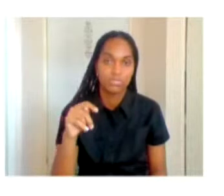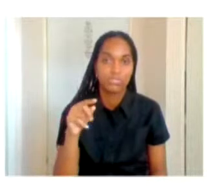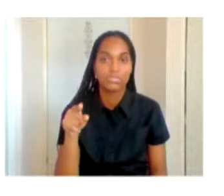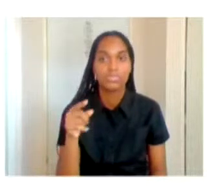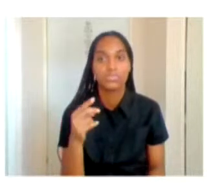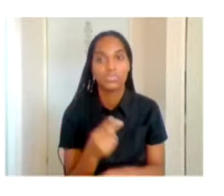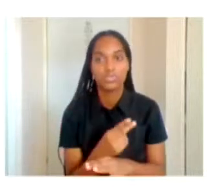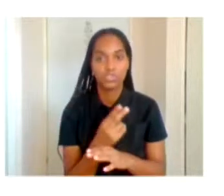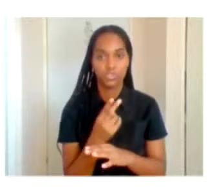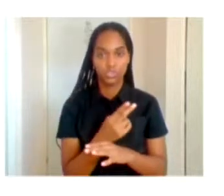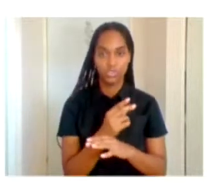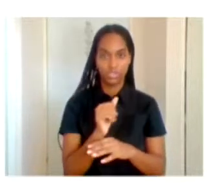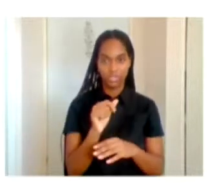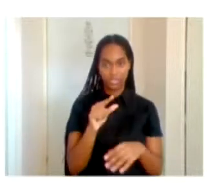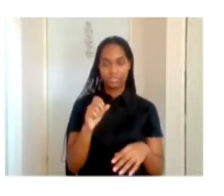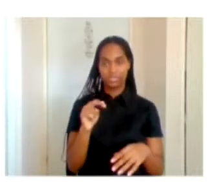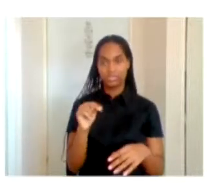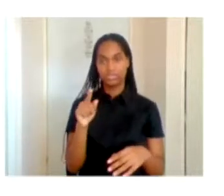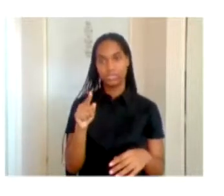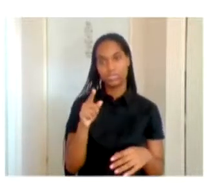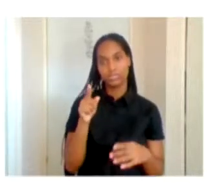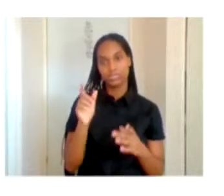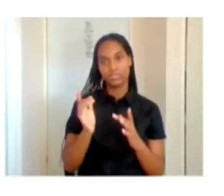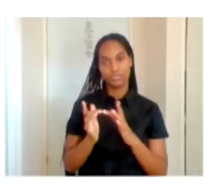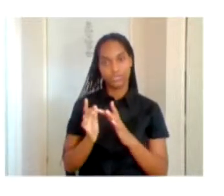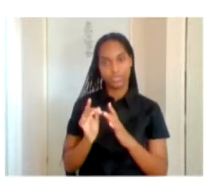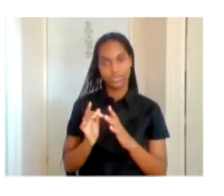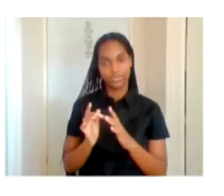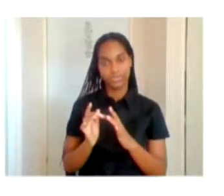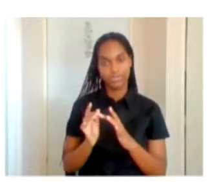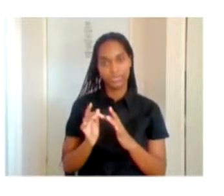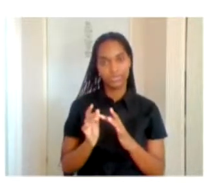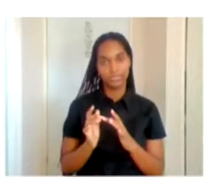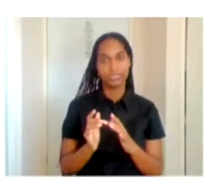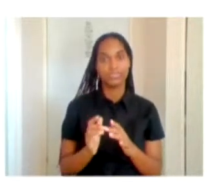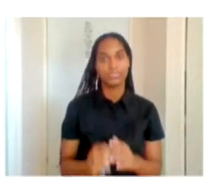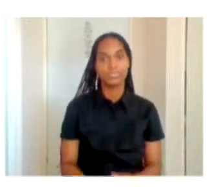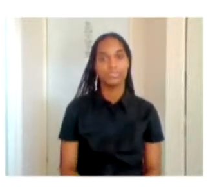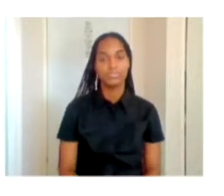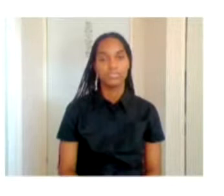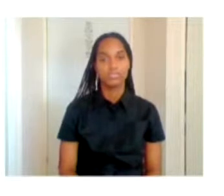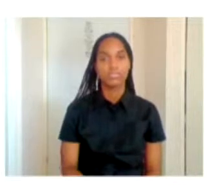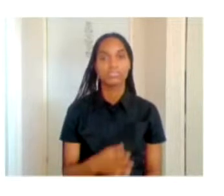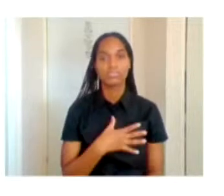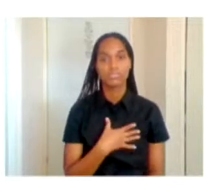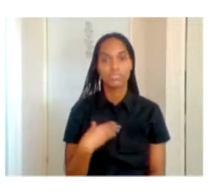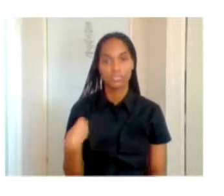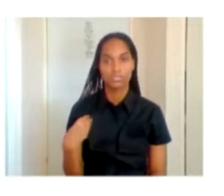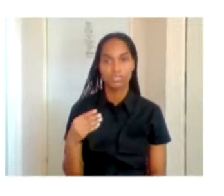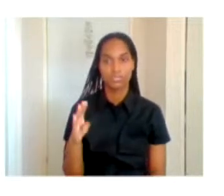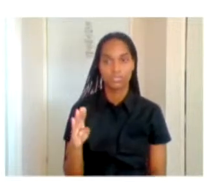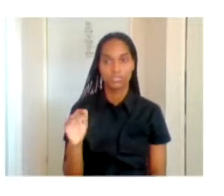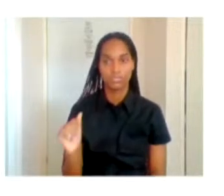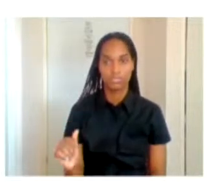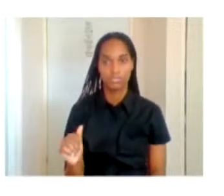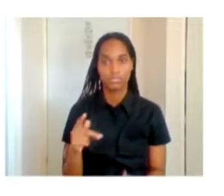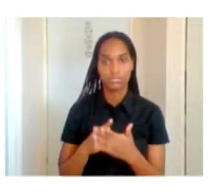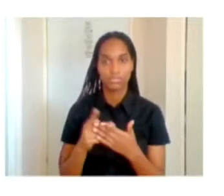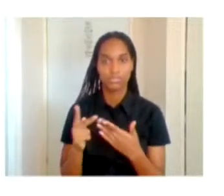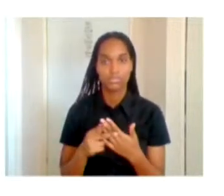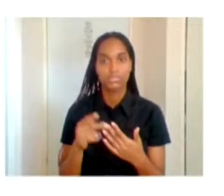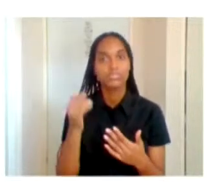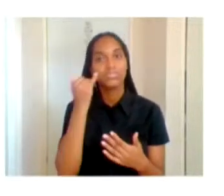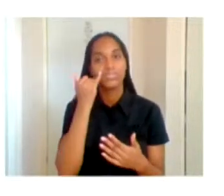browser, display and run the BA, if you will. And the BA is programmed as if it was running on a